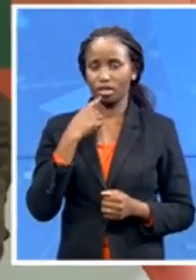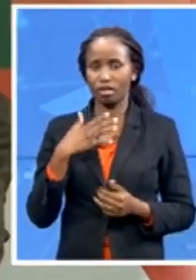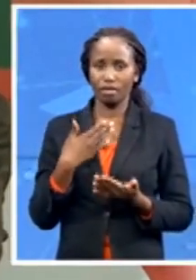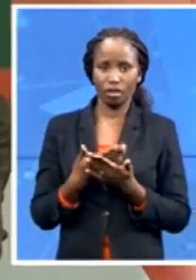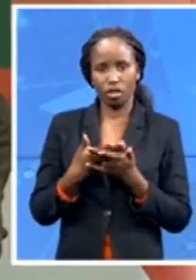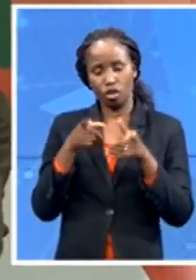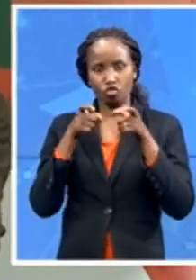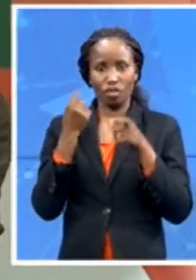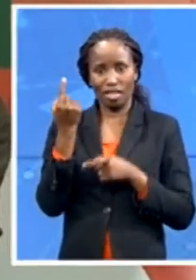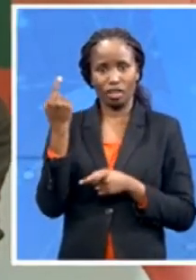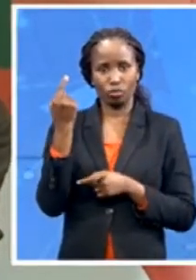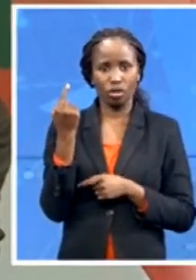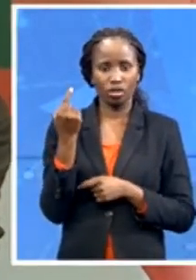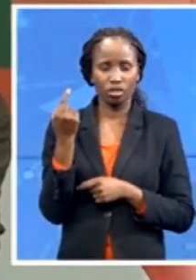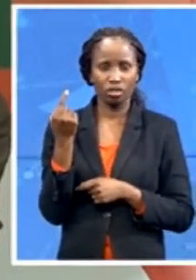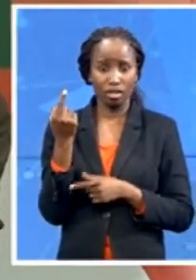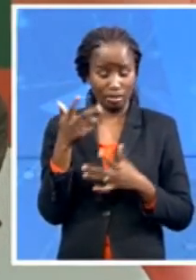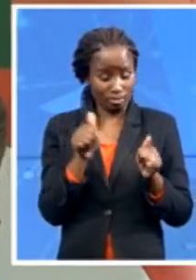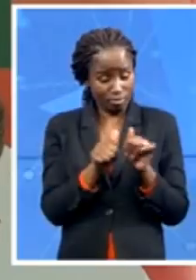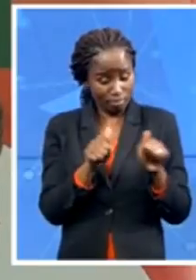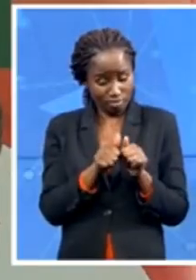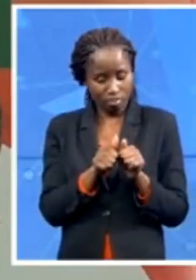Because it bring in its checks and balances,